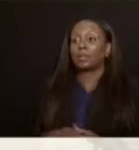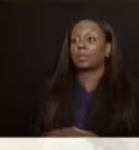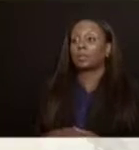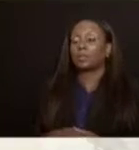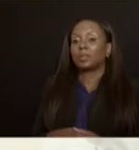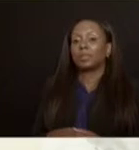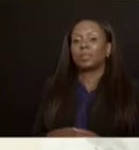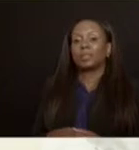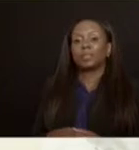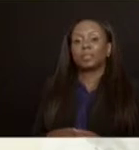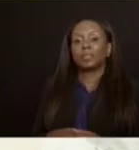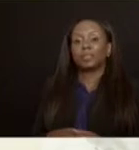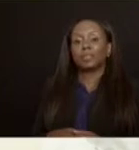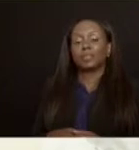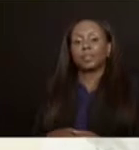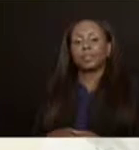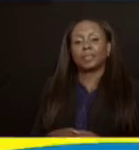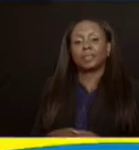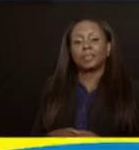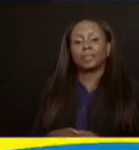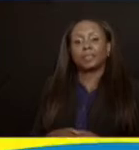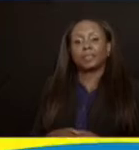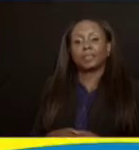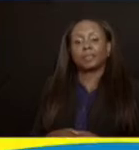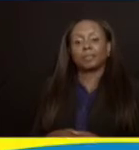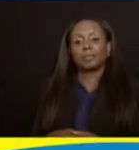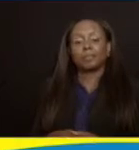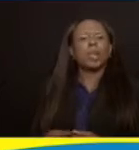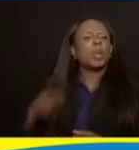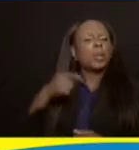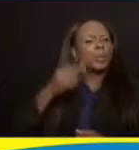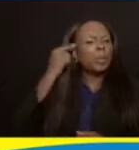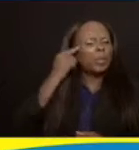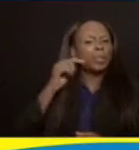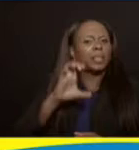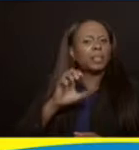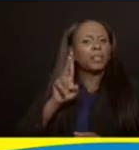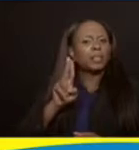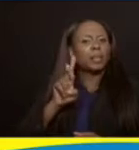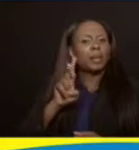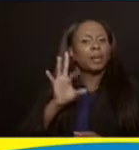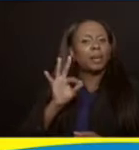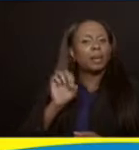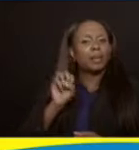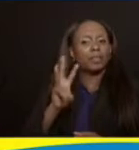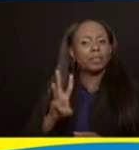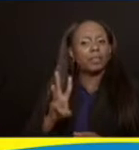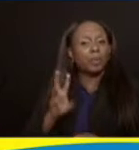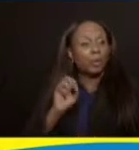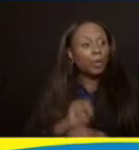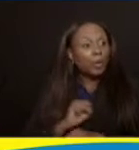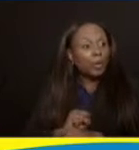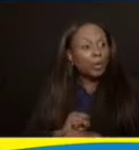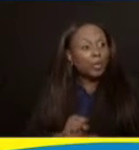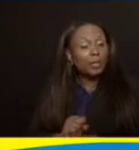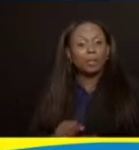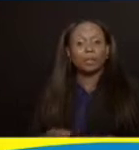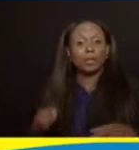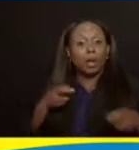one. What you say the curfew has been in helping to control the spread of the